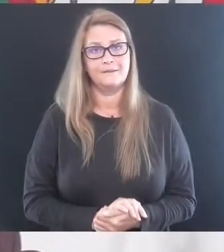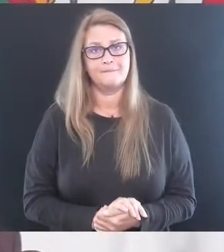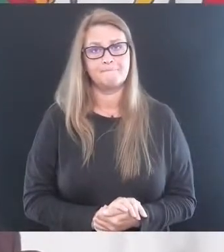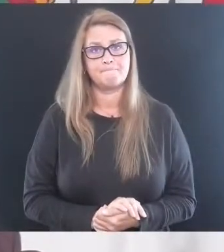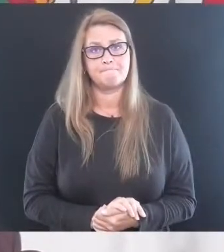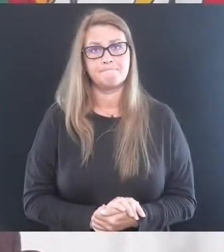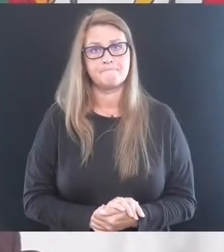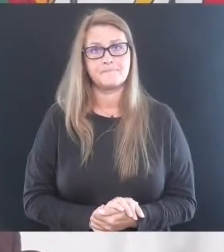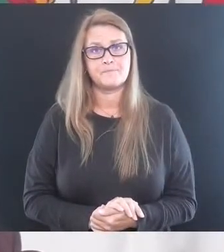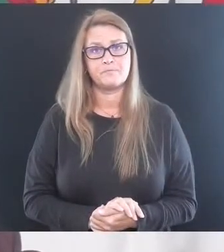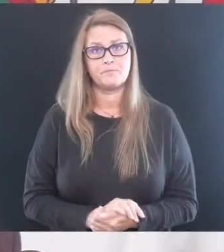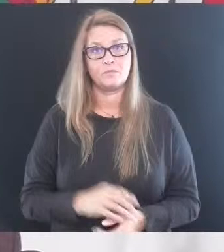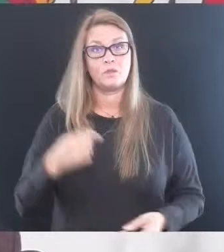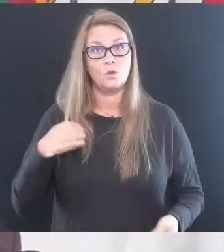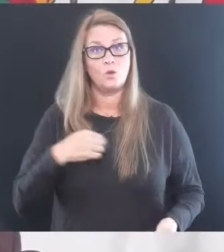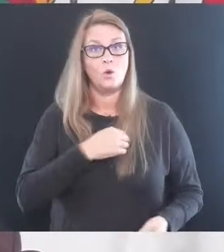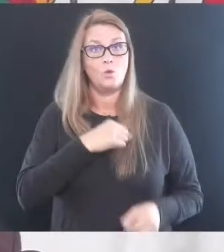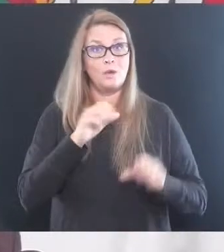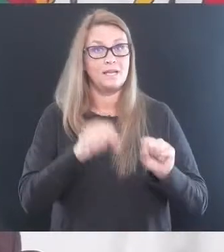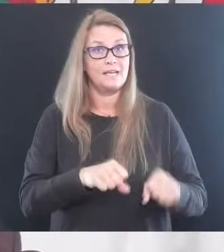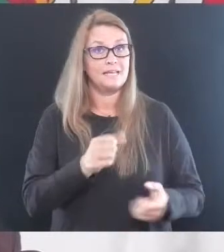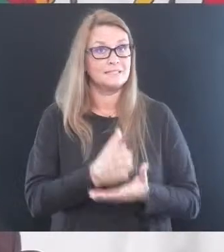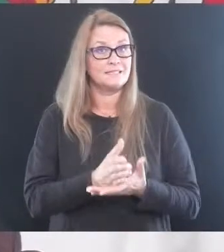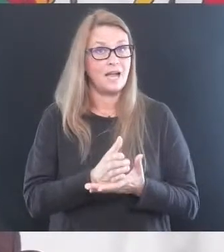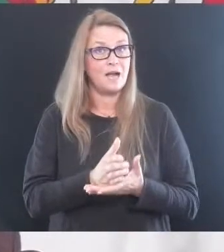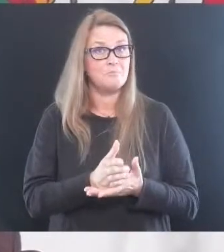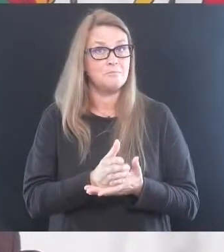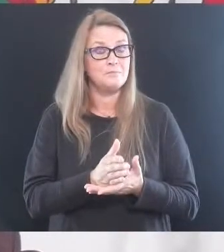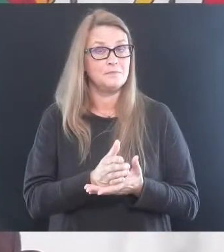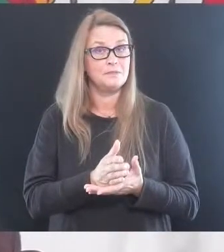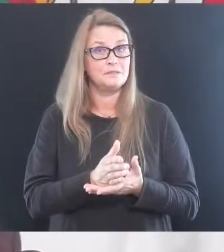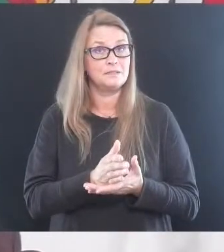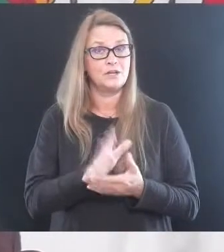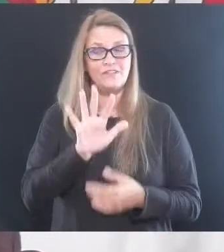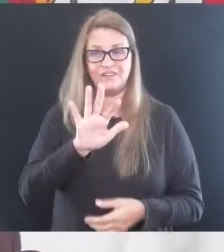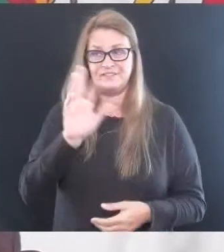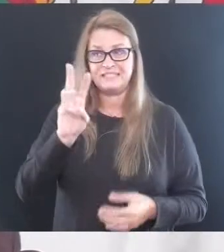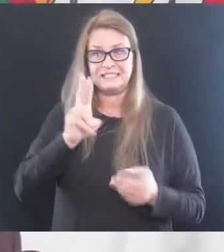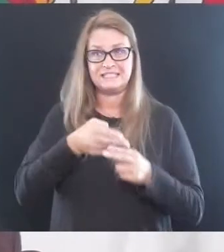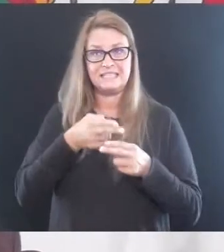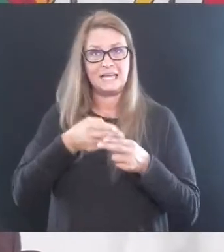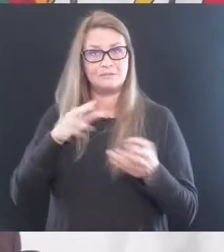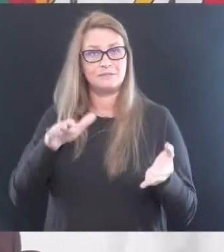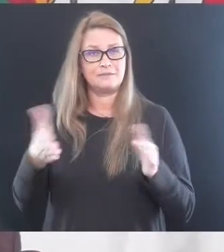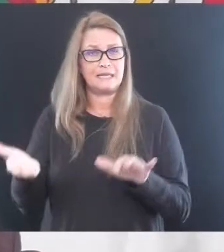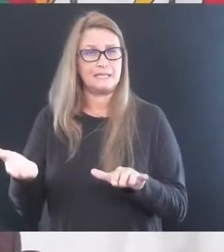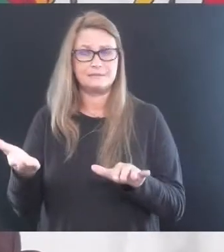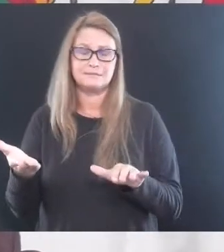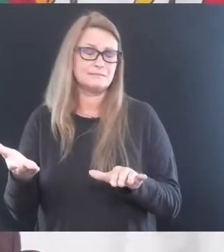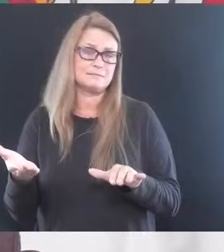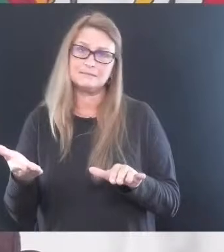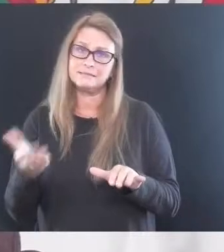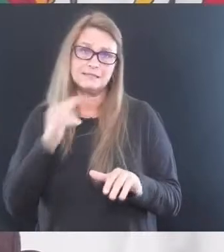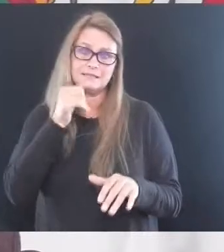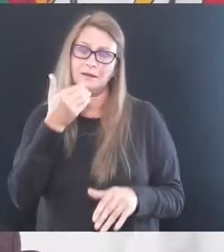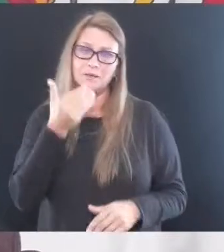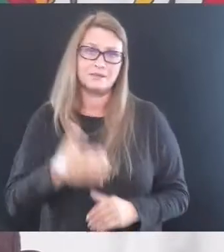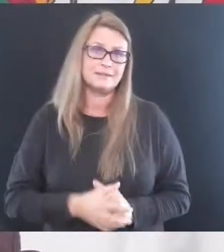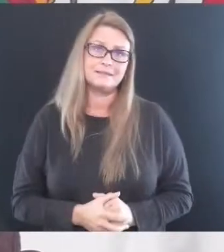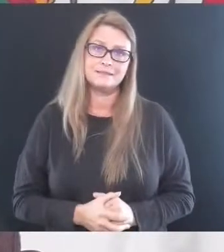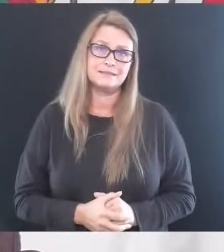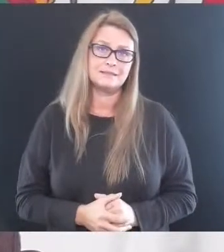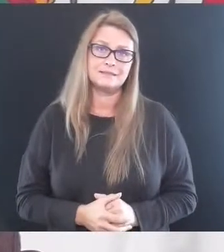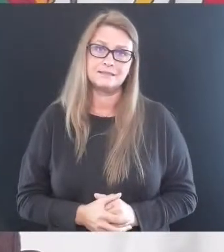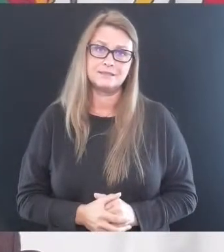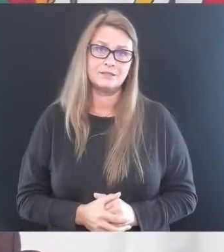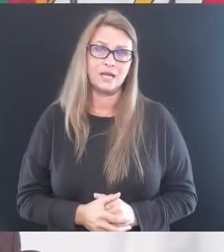with that, we can stop this. Reading 56 names is not fun, but it is a heck of a lot worse